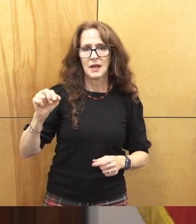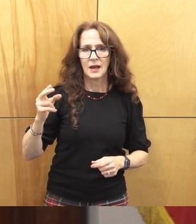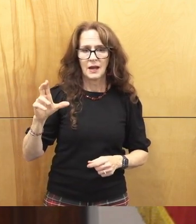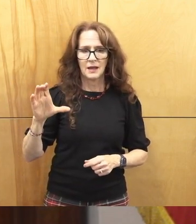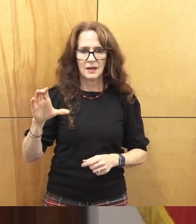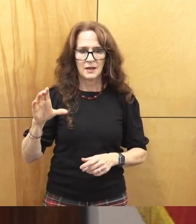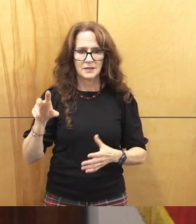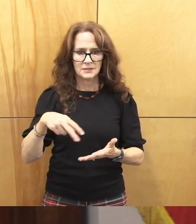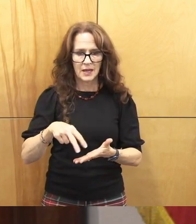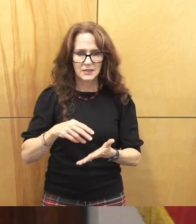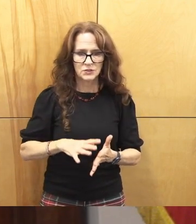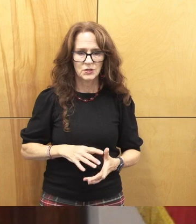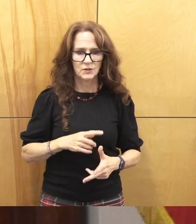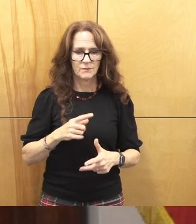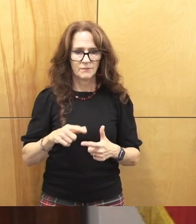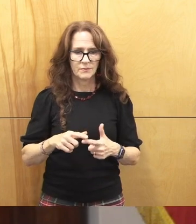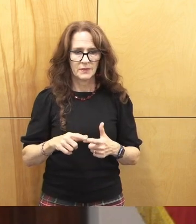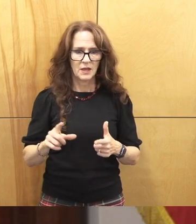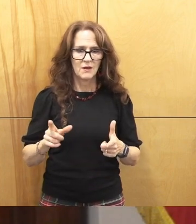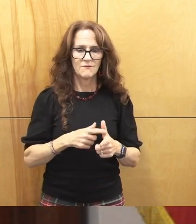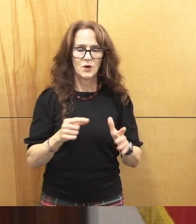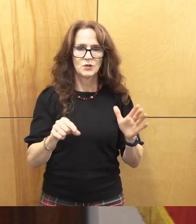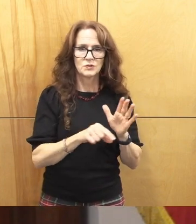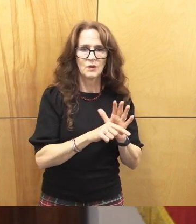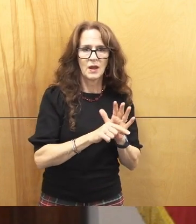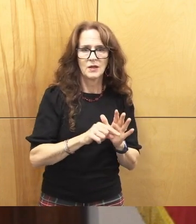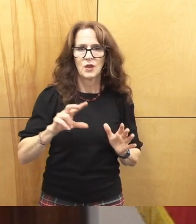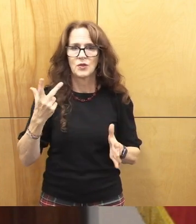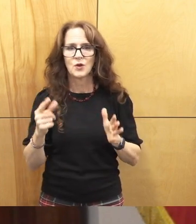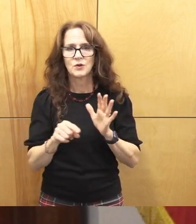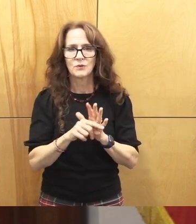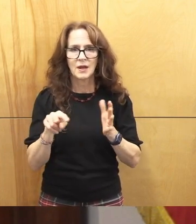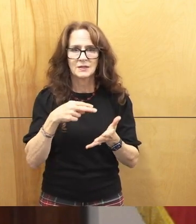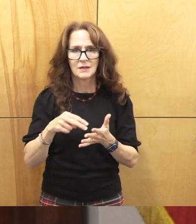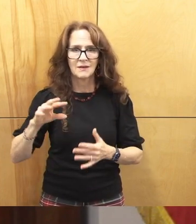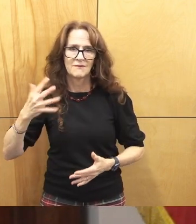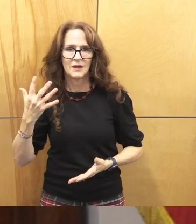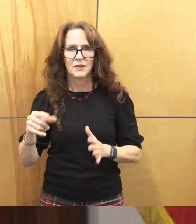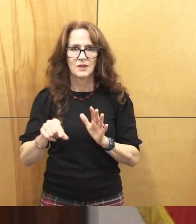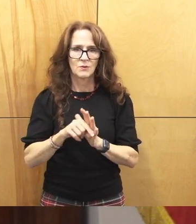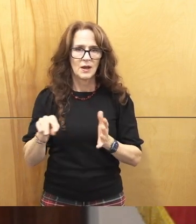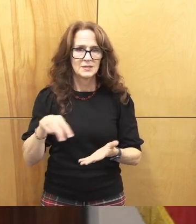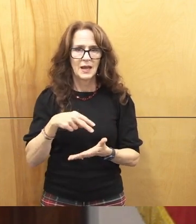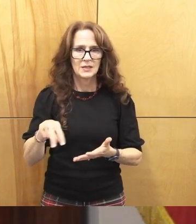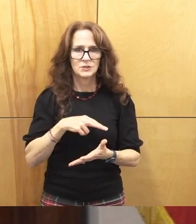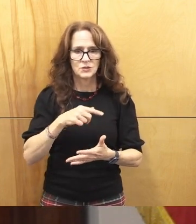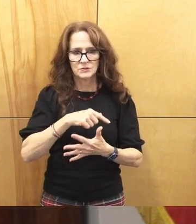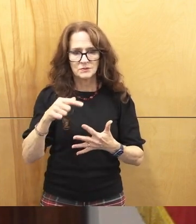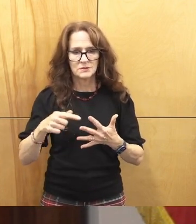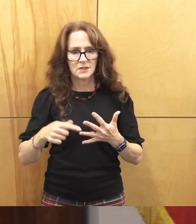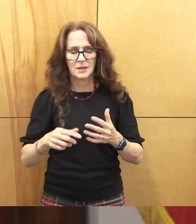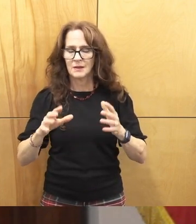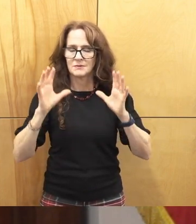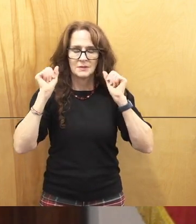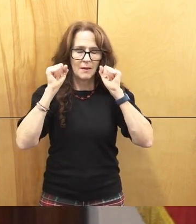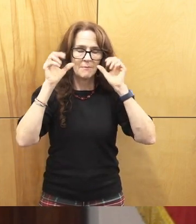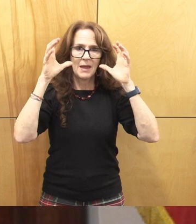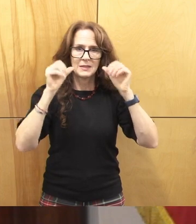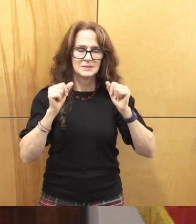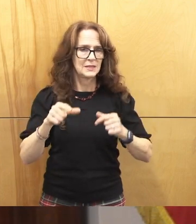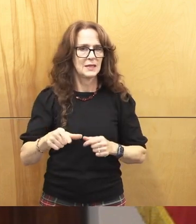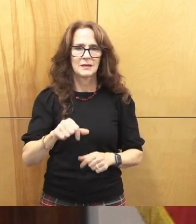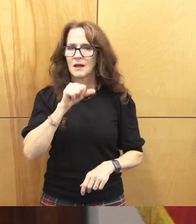the first grade dancers, third grade dancers, fifth grade dancers. It was amazing. I